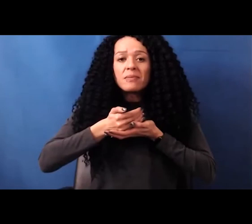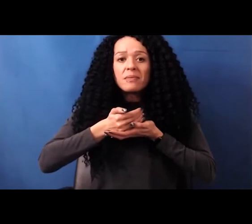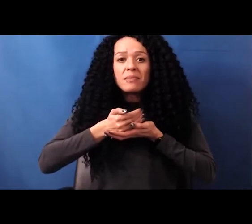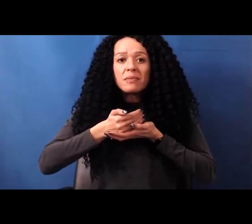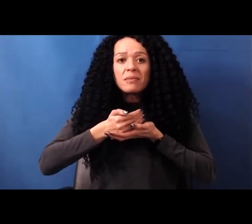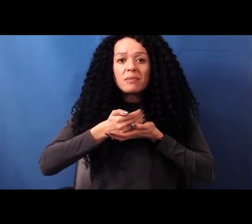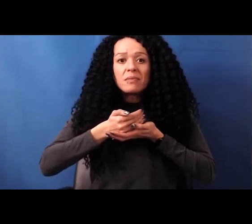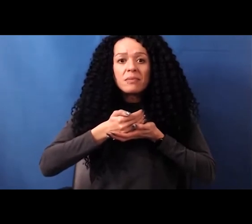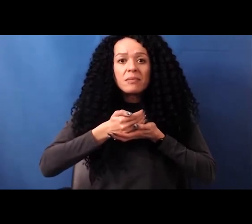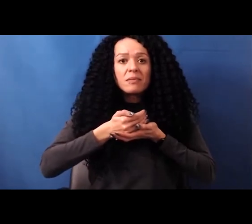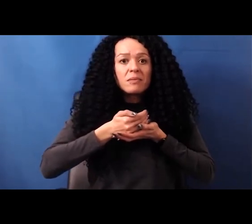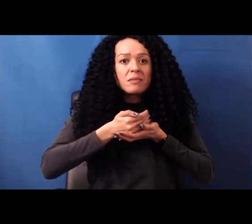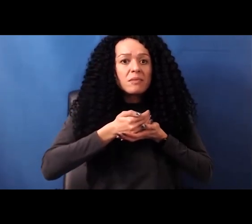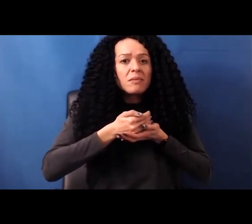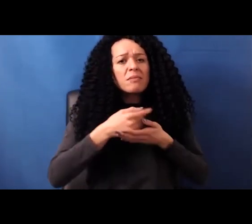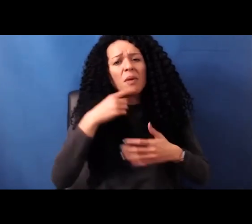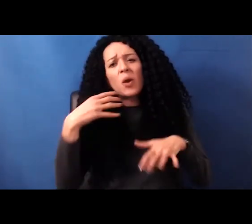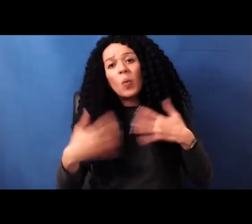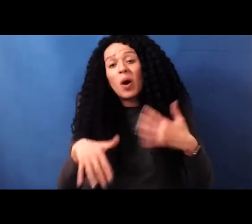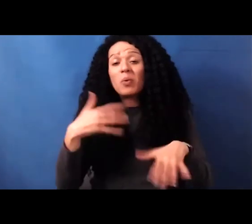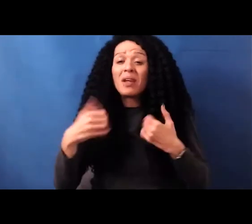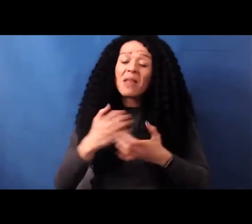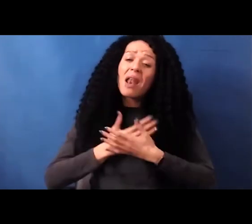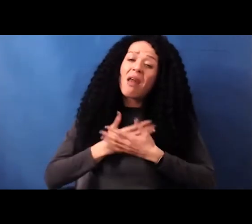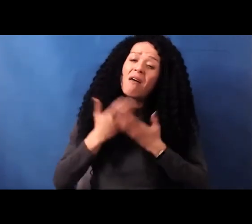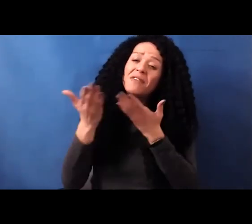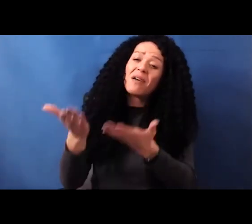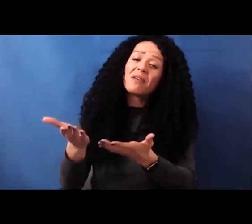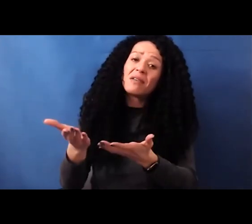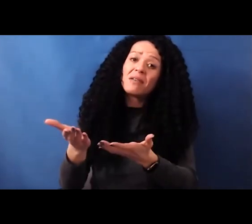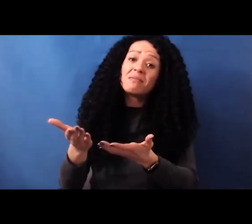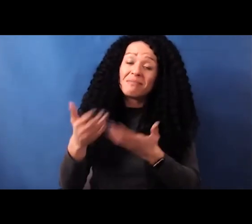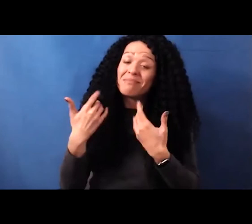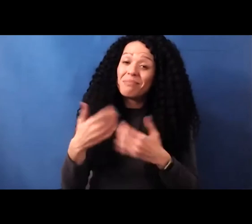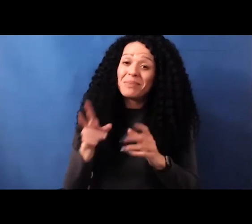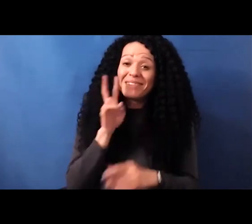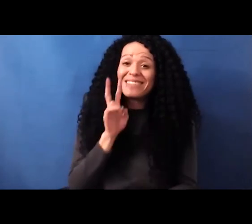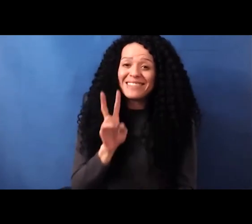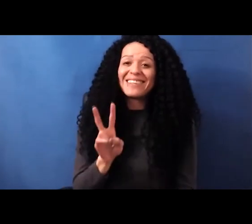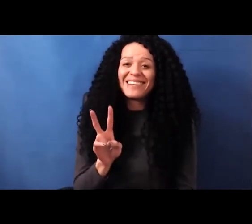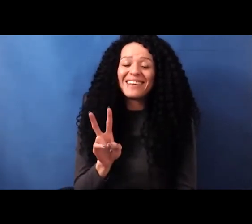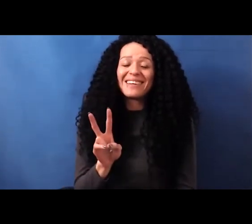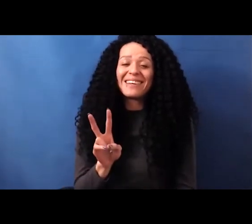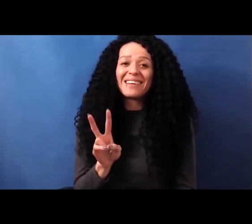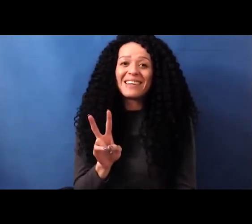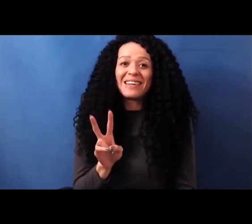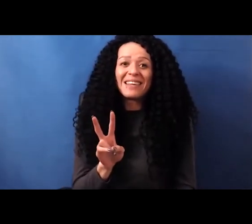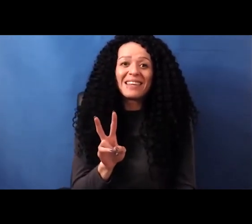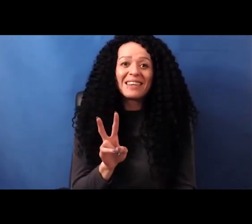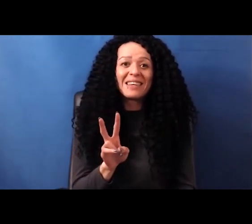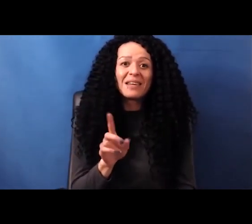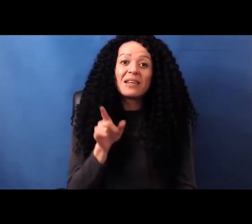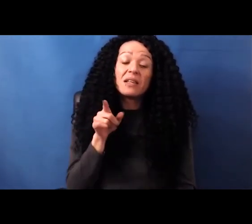saved. The wounded, they loved her, as it has been seen. She's